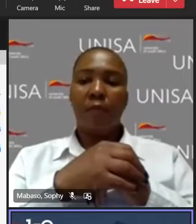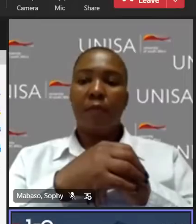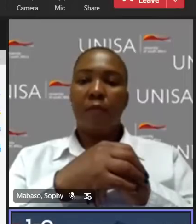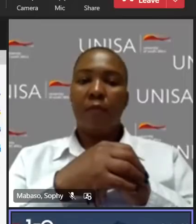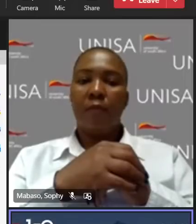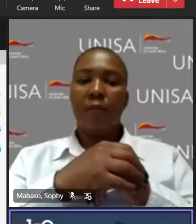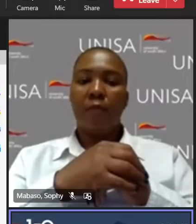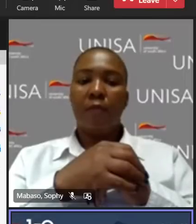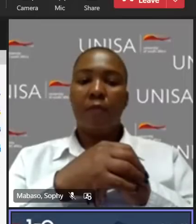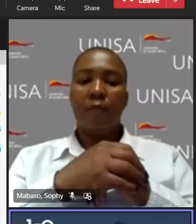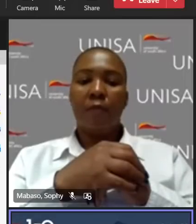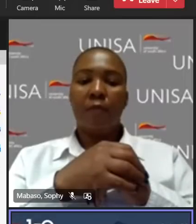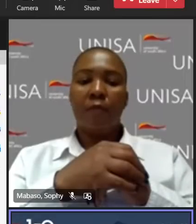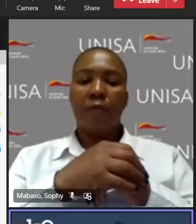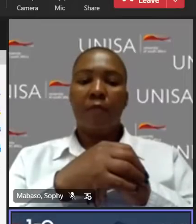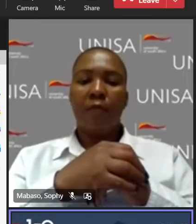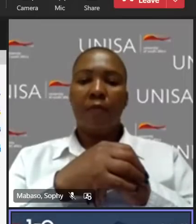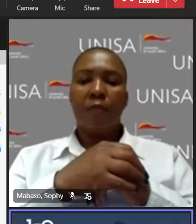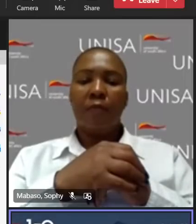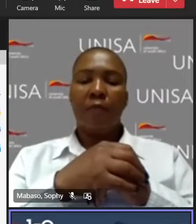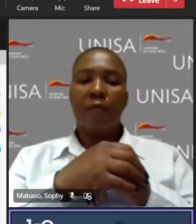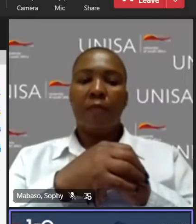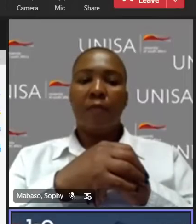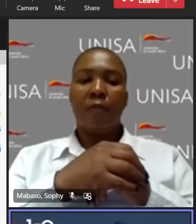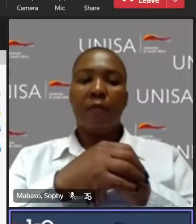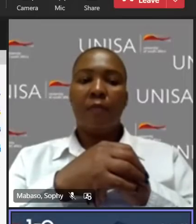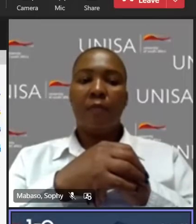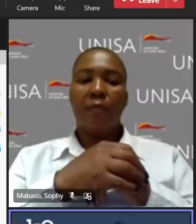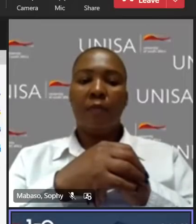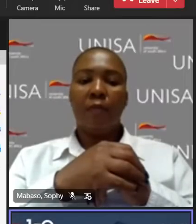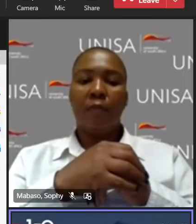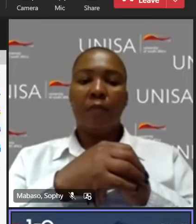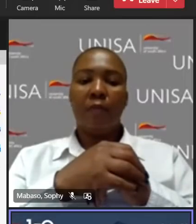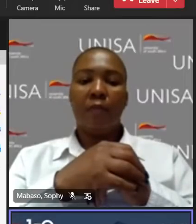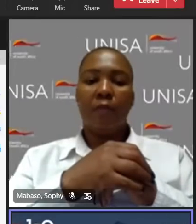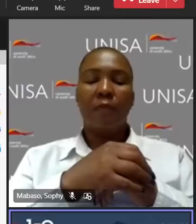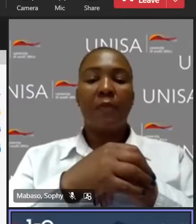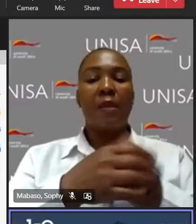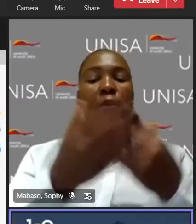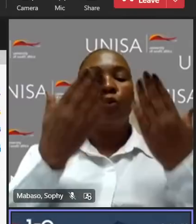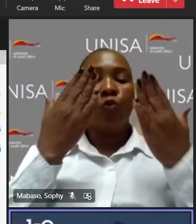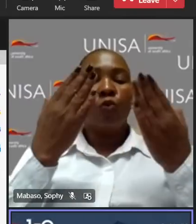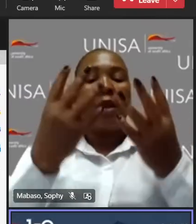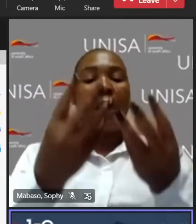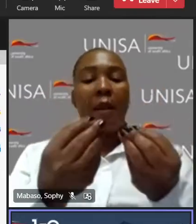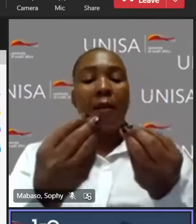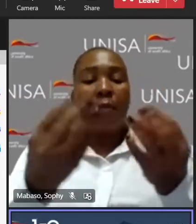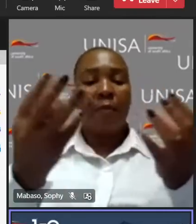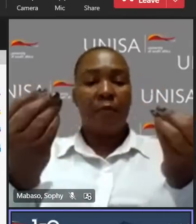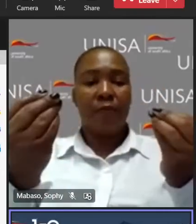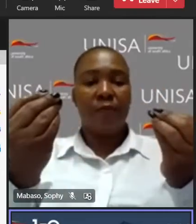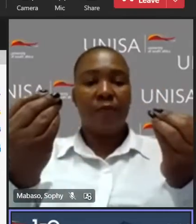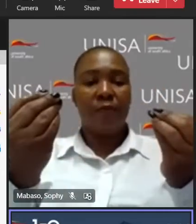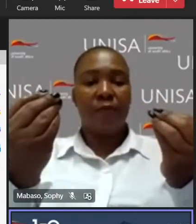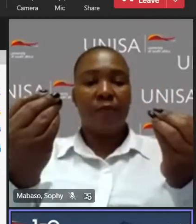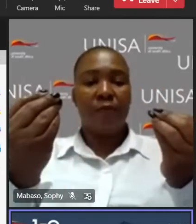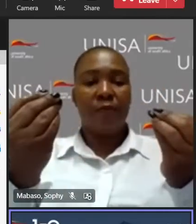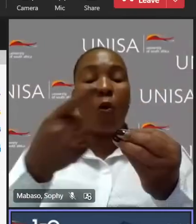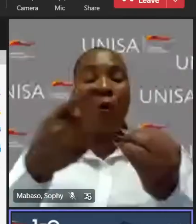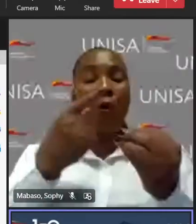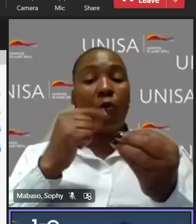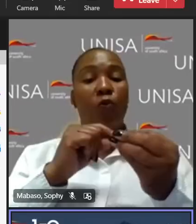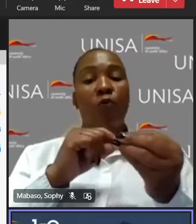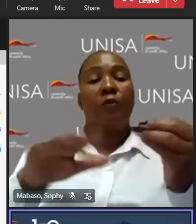date of birth is automatically populated because by means of the student number, all your biographical details are